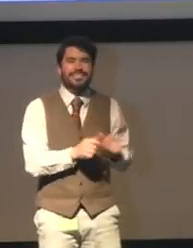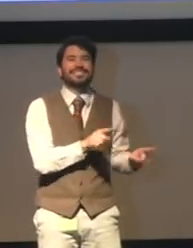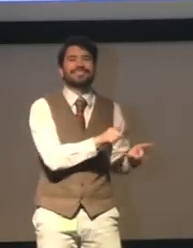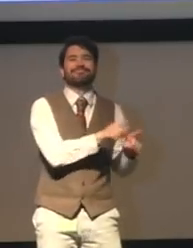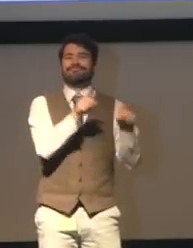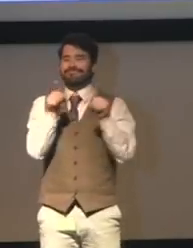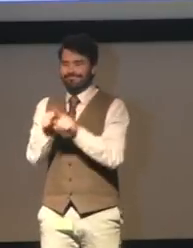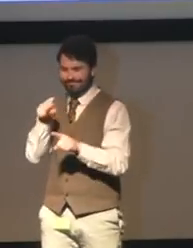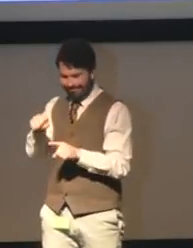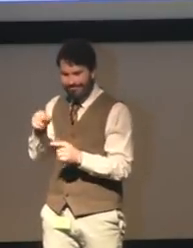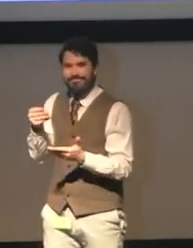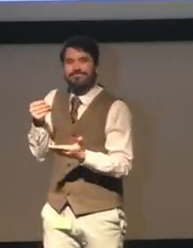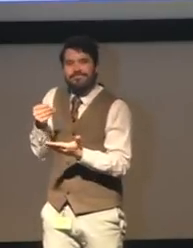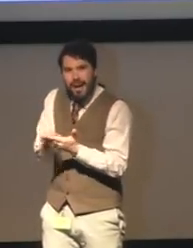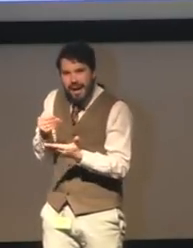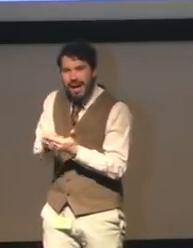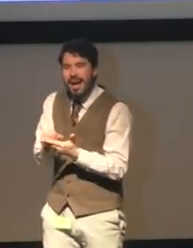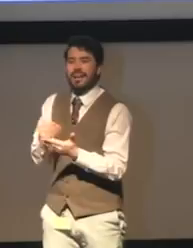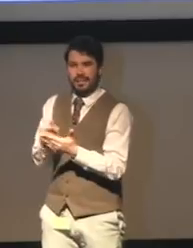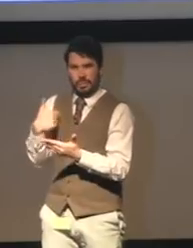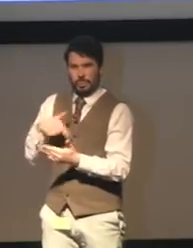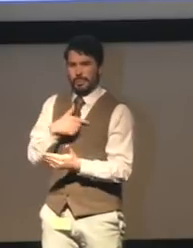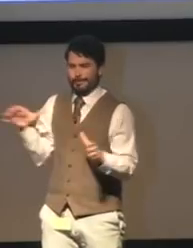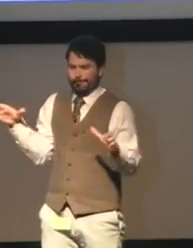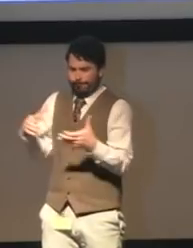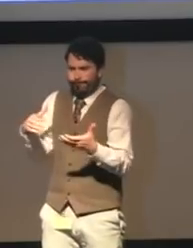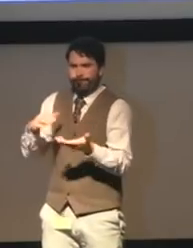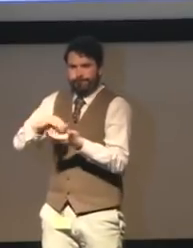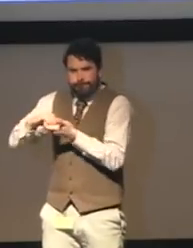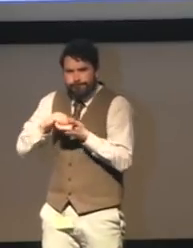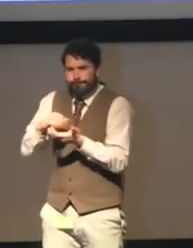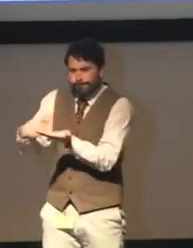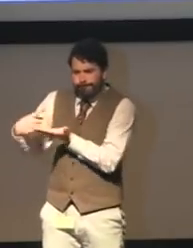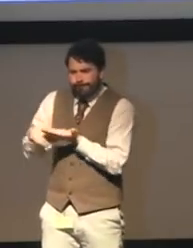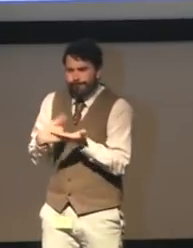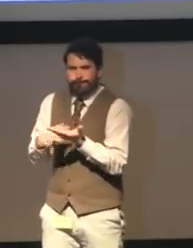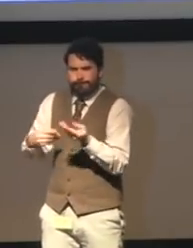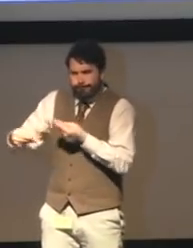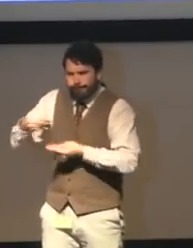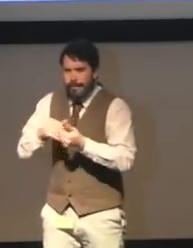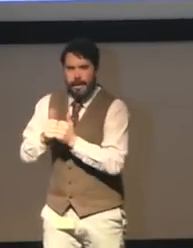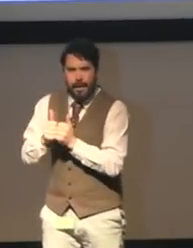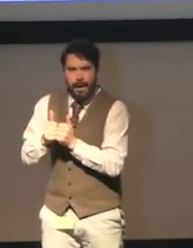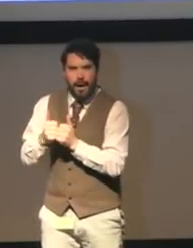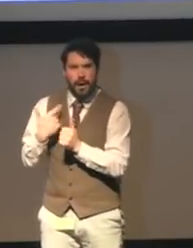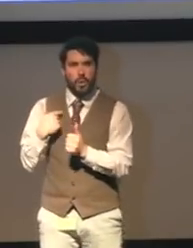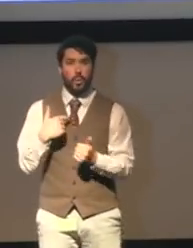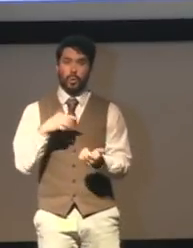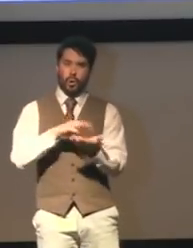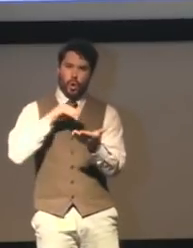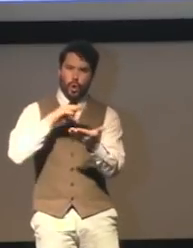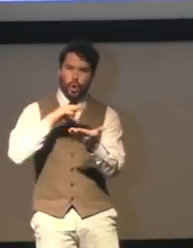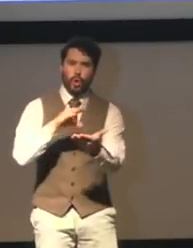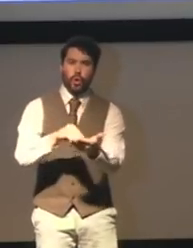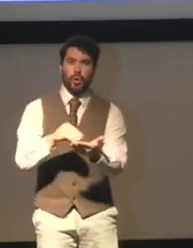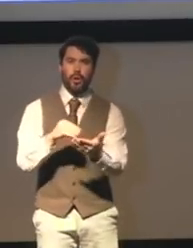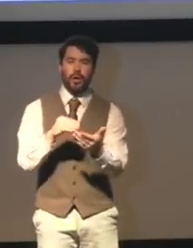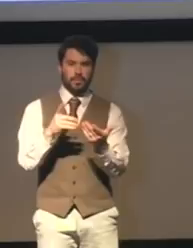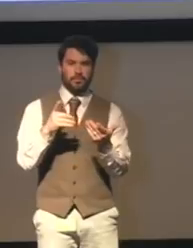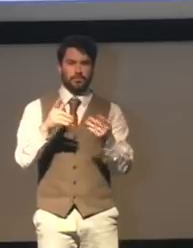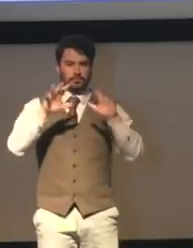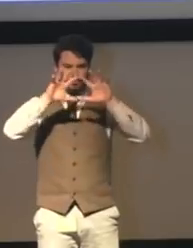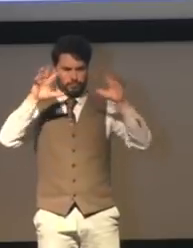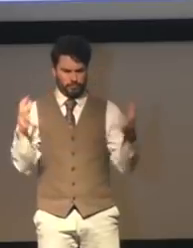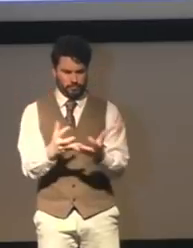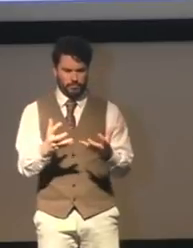financial implications, to recover our losses, and to learn from what we have learned about organizational efficiency